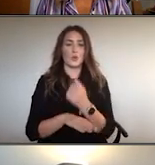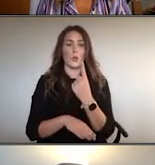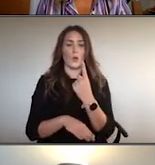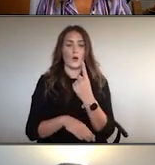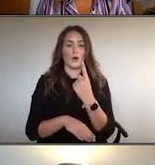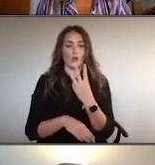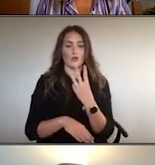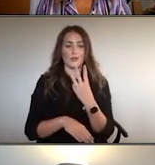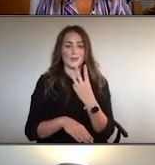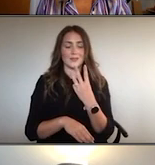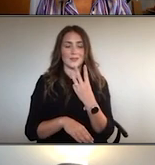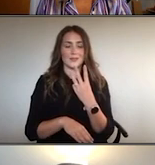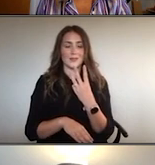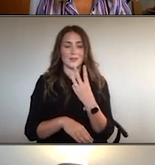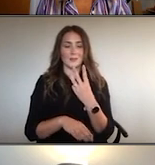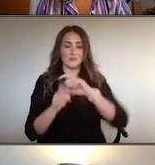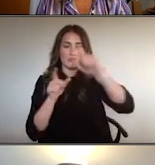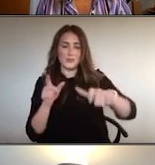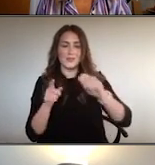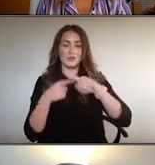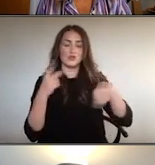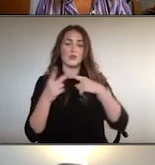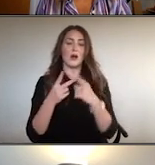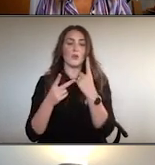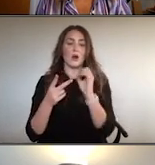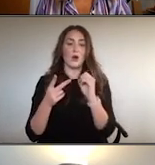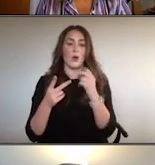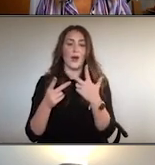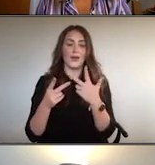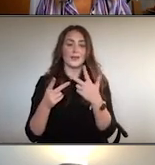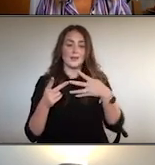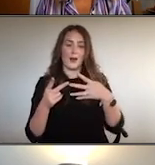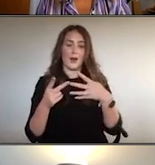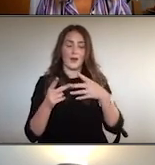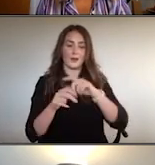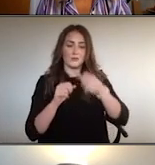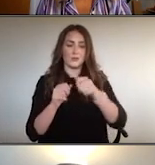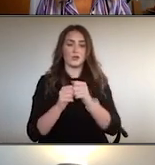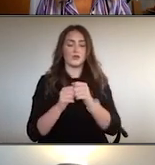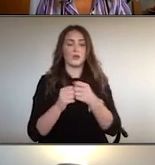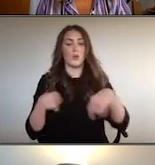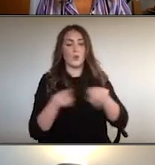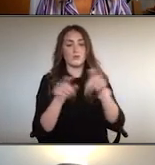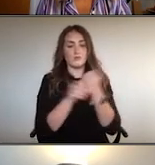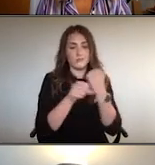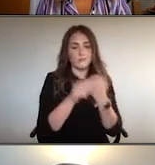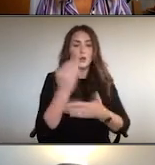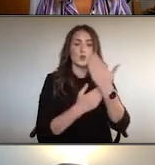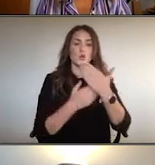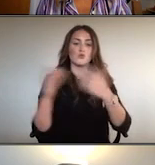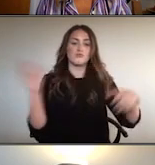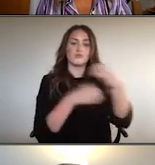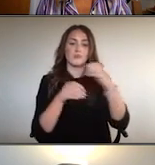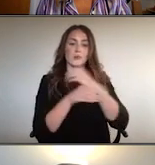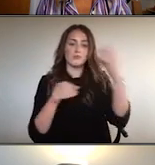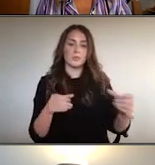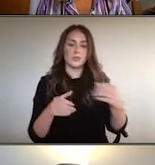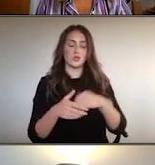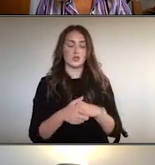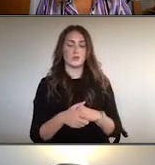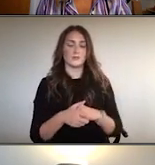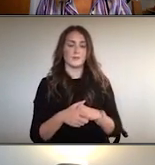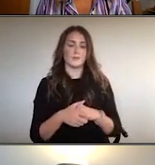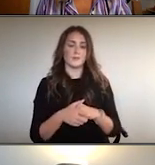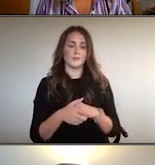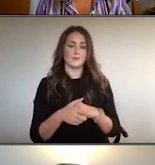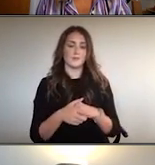A1013 bridge and the A1089, and the construction of the replacement bridges. And there's also additional, as